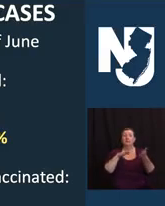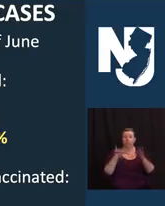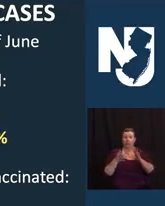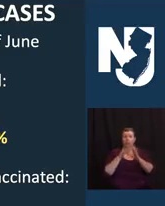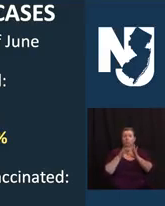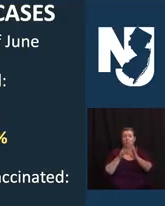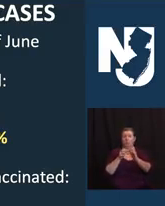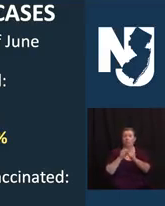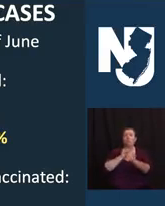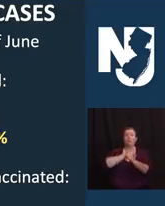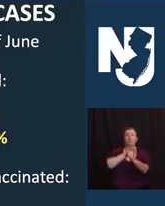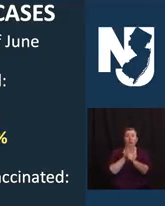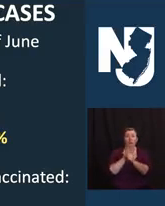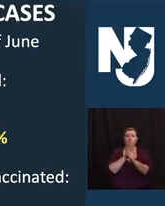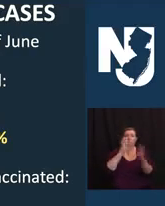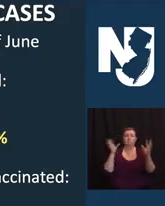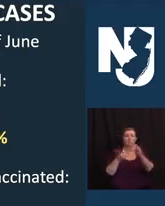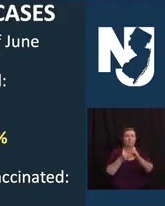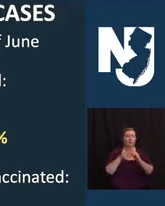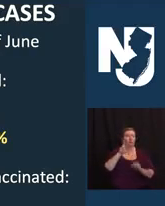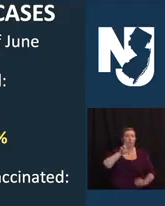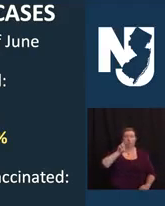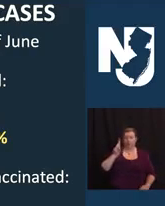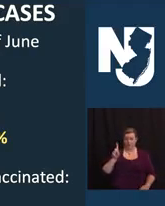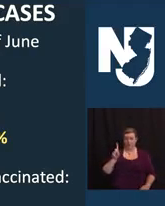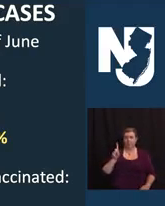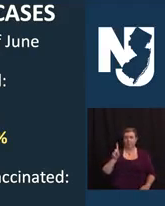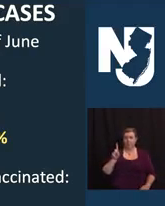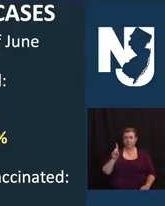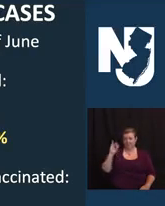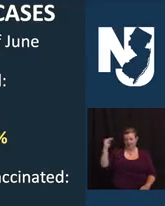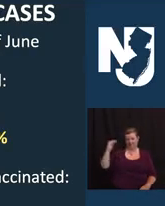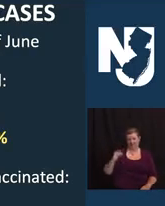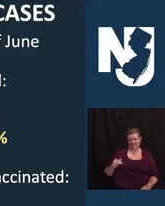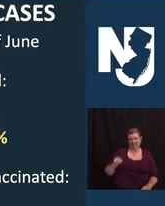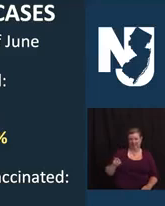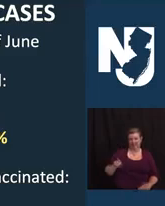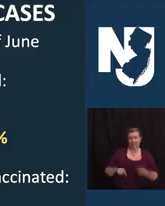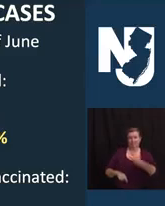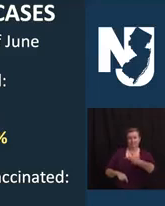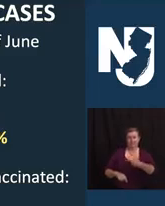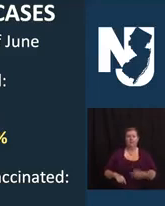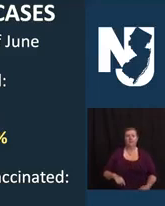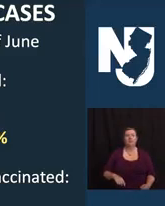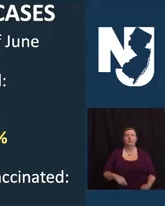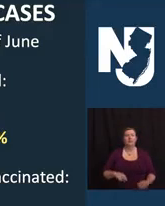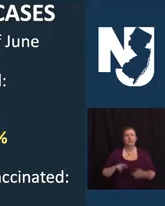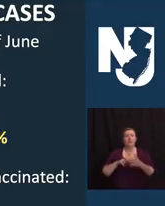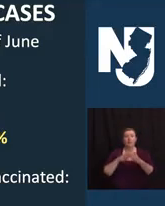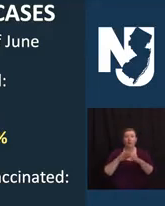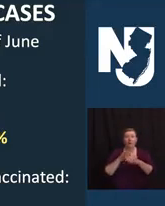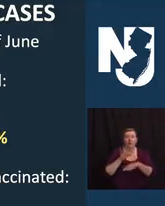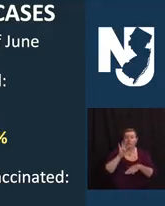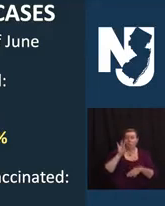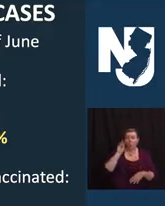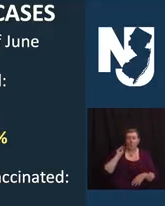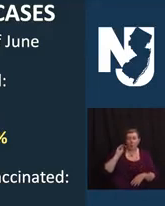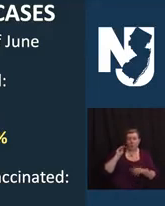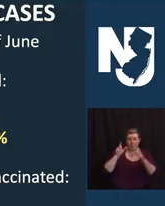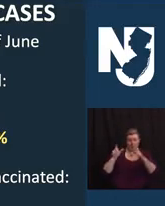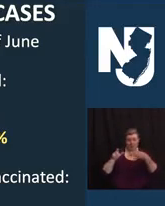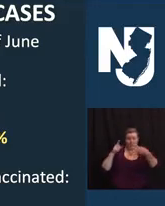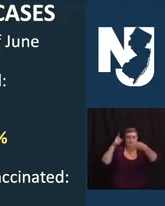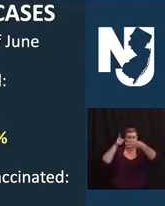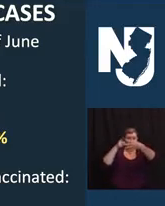were 31 counted COVID-related deaths from the more than 4.4 million fully vaccinated